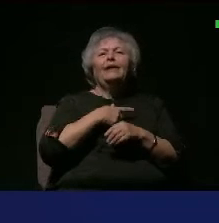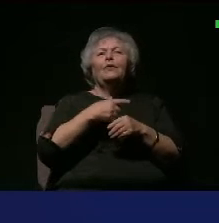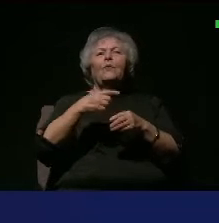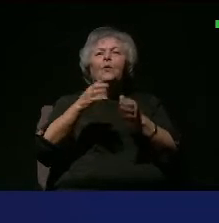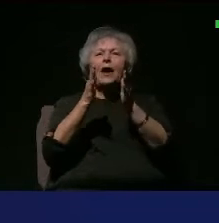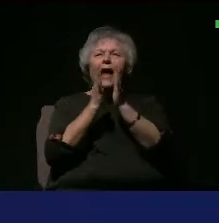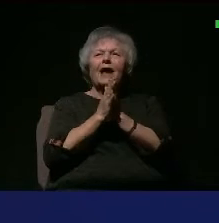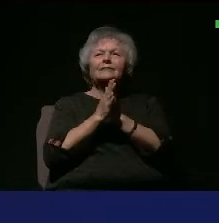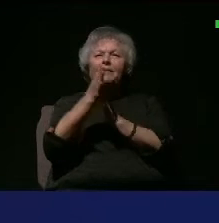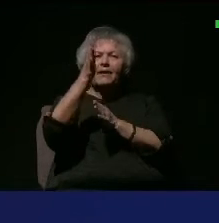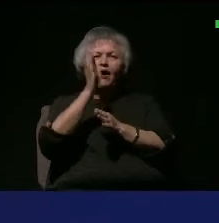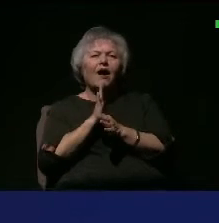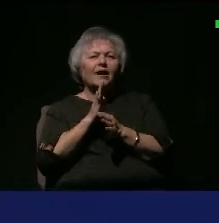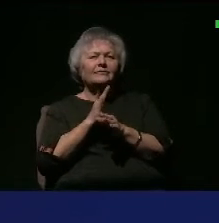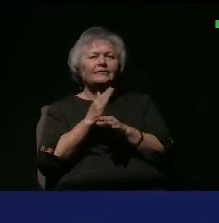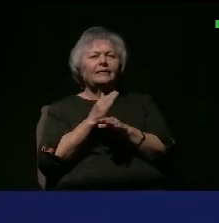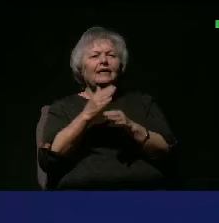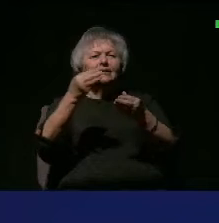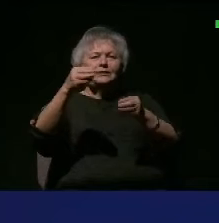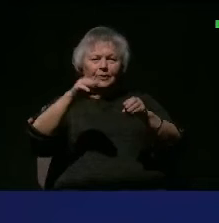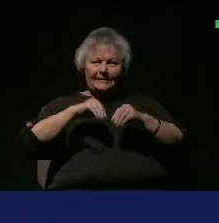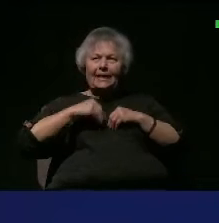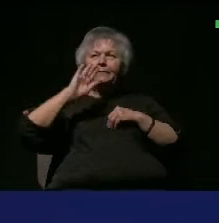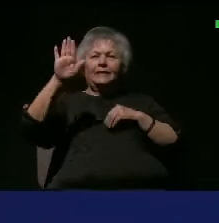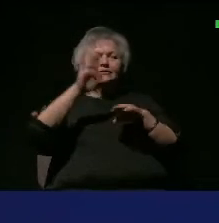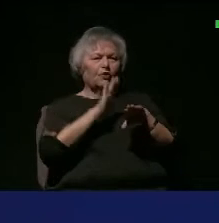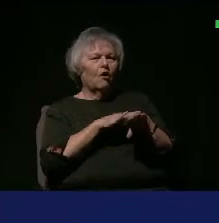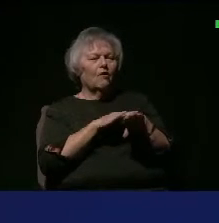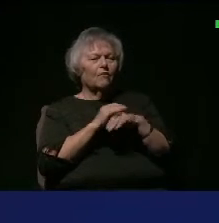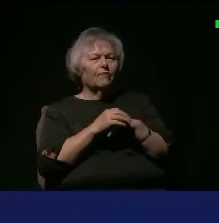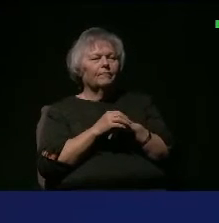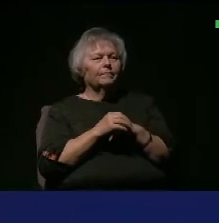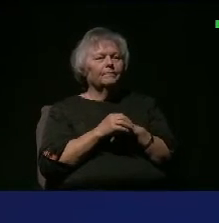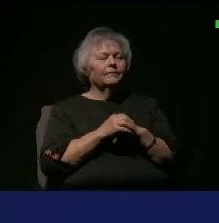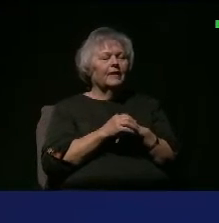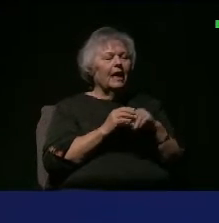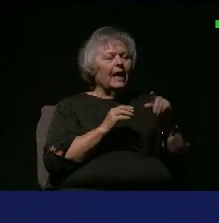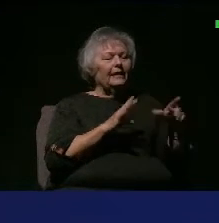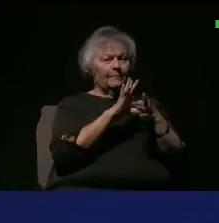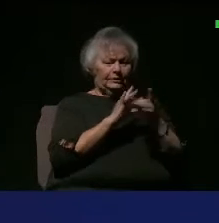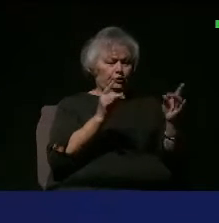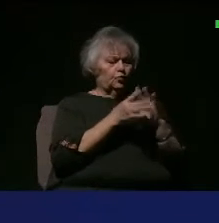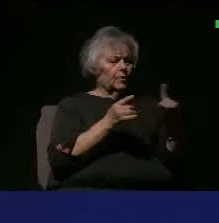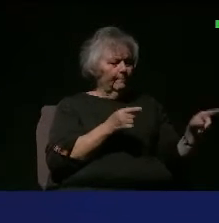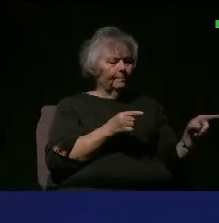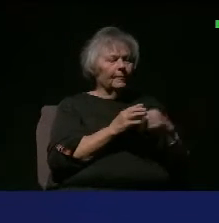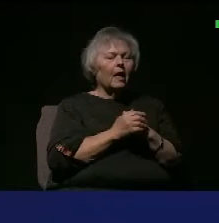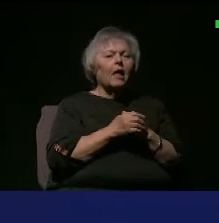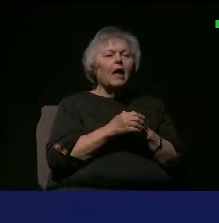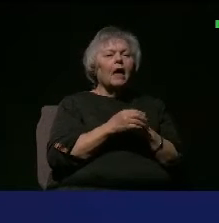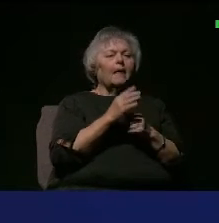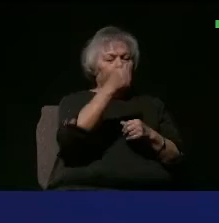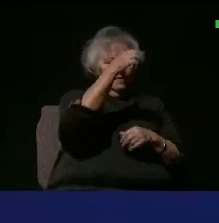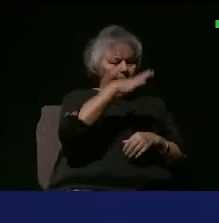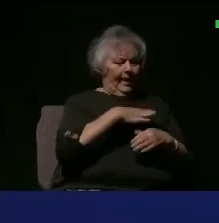of the vineyard. I want to talk about the contract here, the nature of it for a minute, because notice the owner of the vineyard entered into a contract with the workers that he